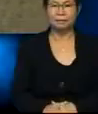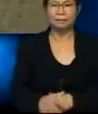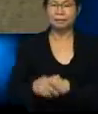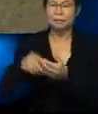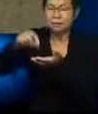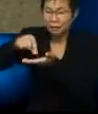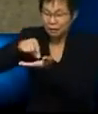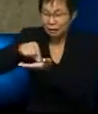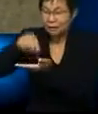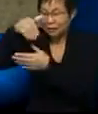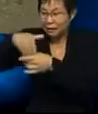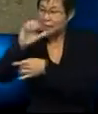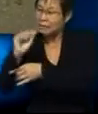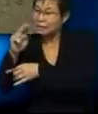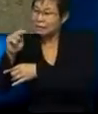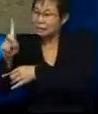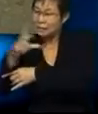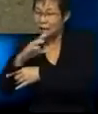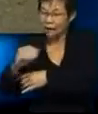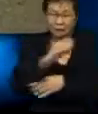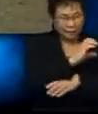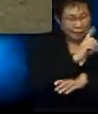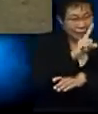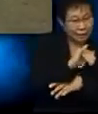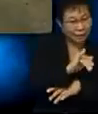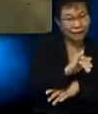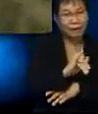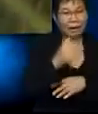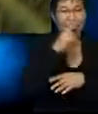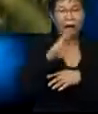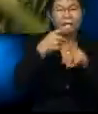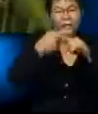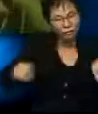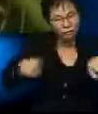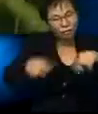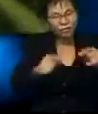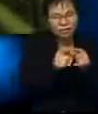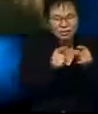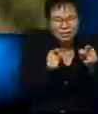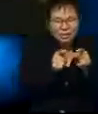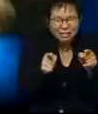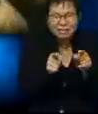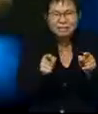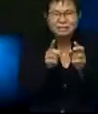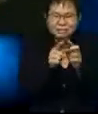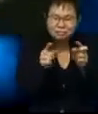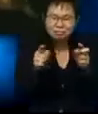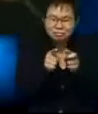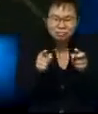The particles in sand and in clay are of different sizes.